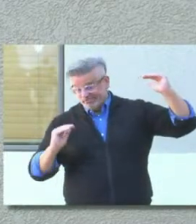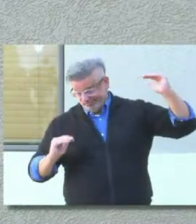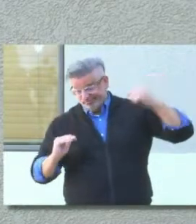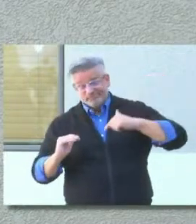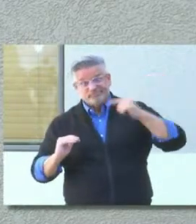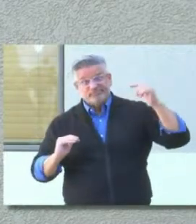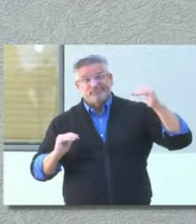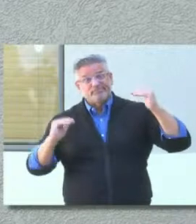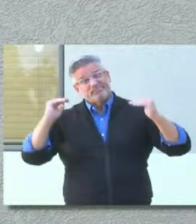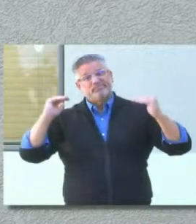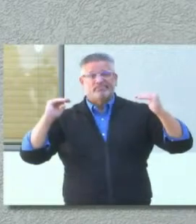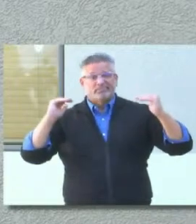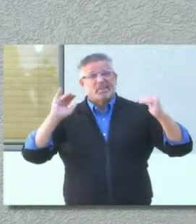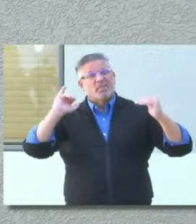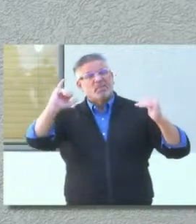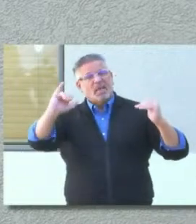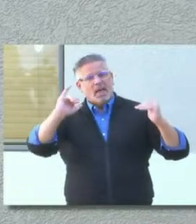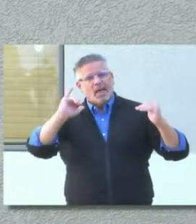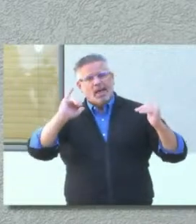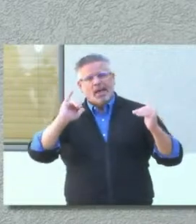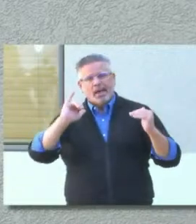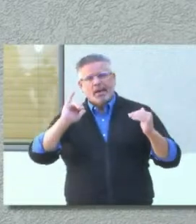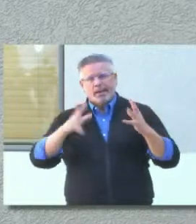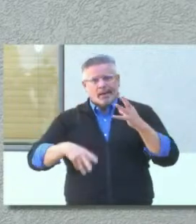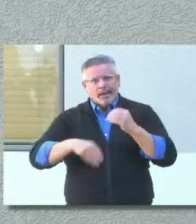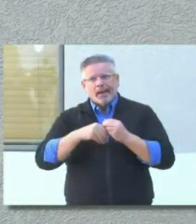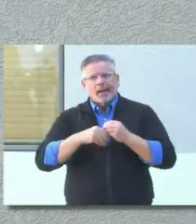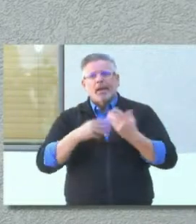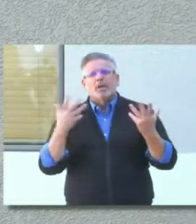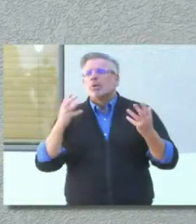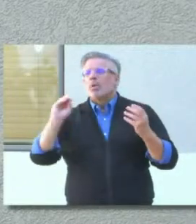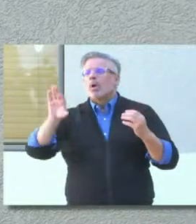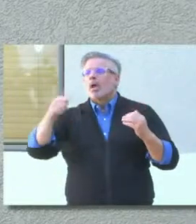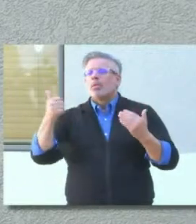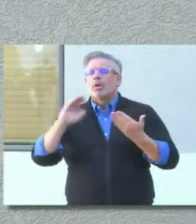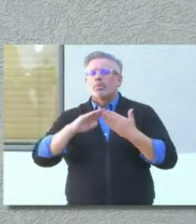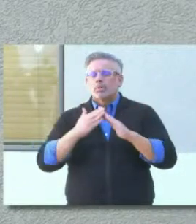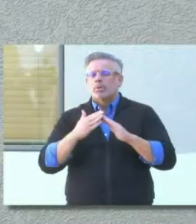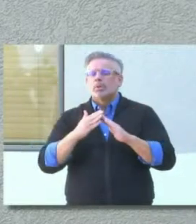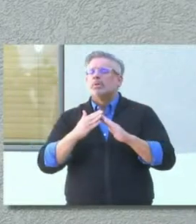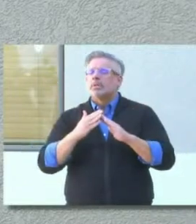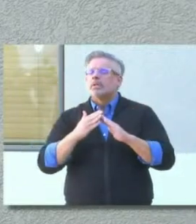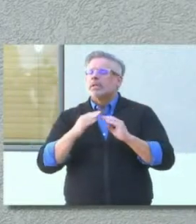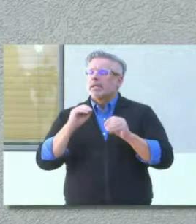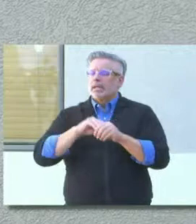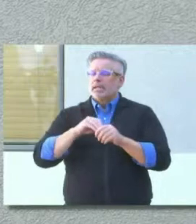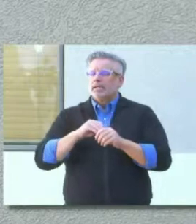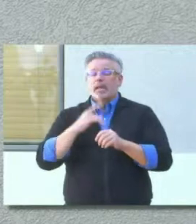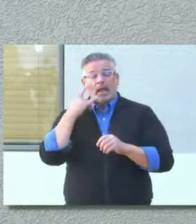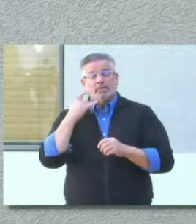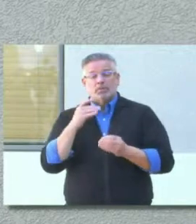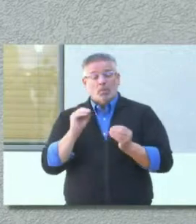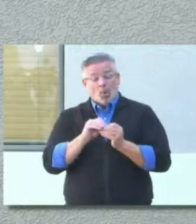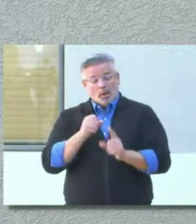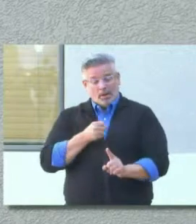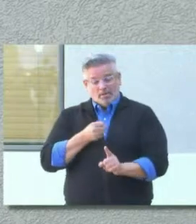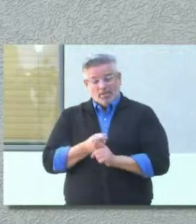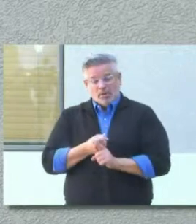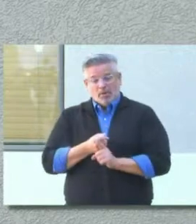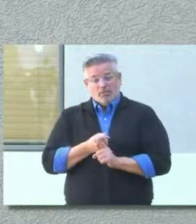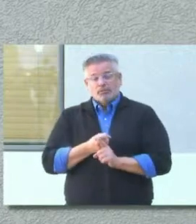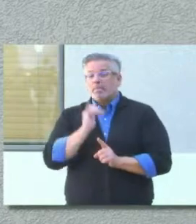those disparities have also been punctuated by the fact no other community in California has been more impacted